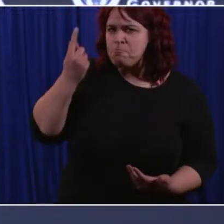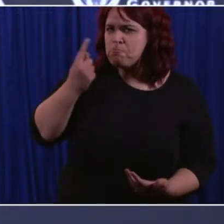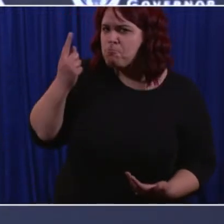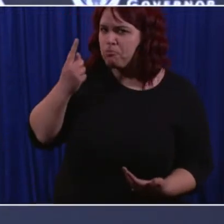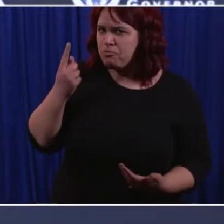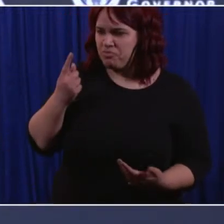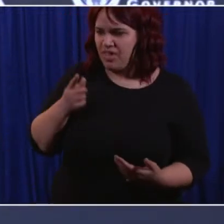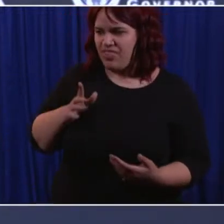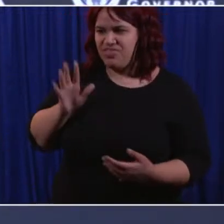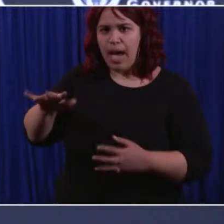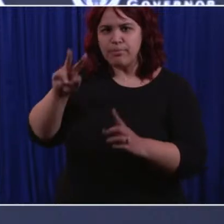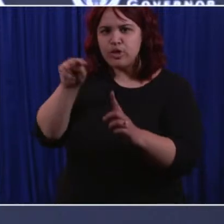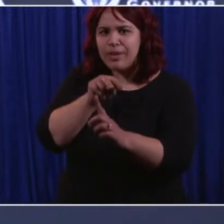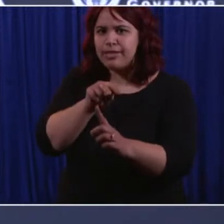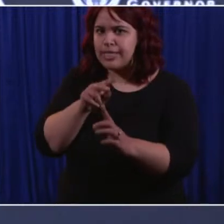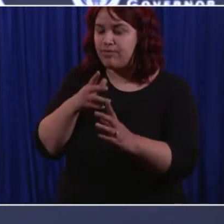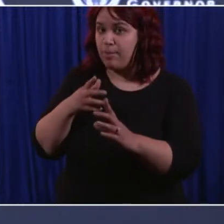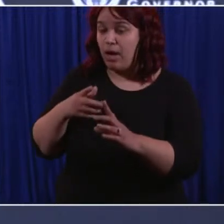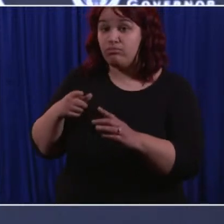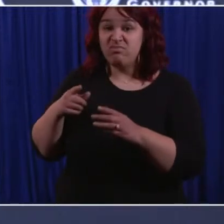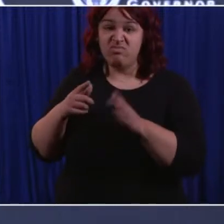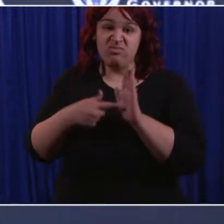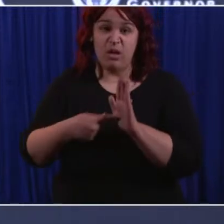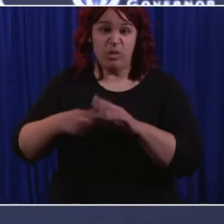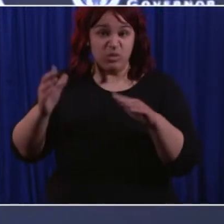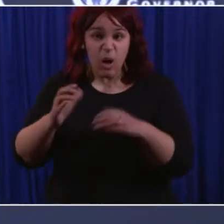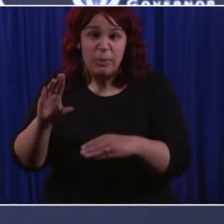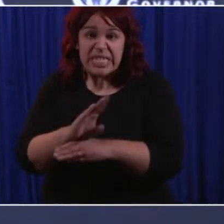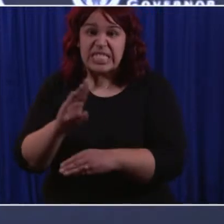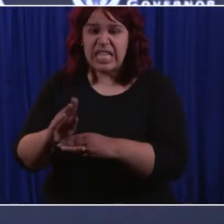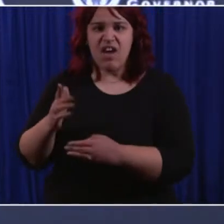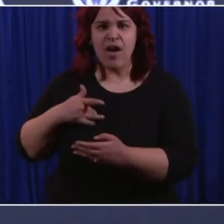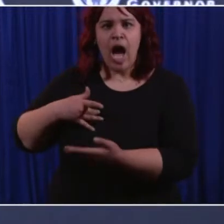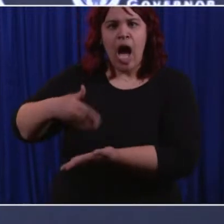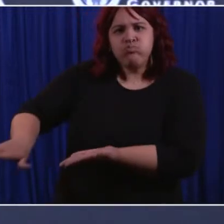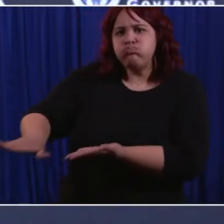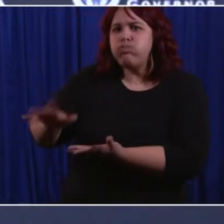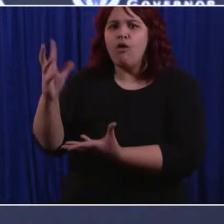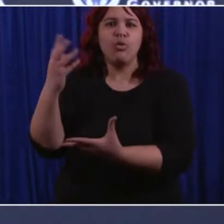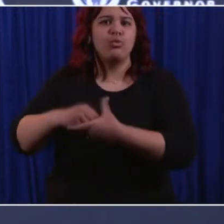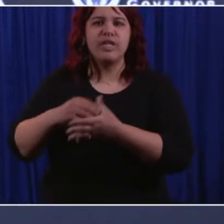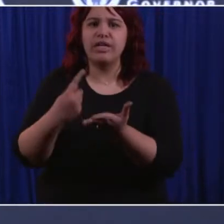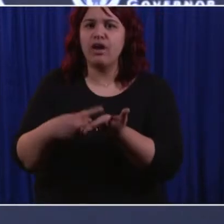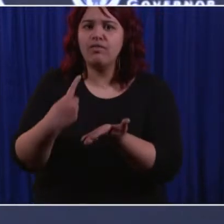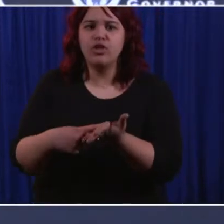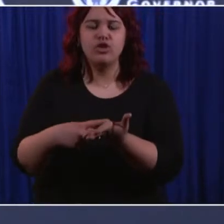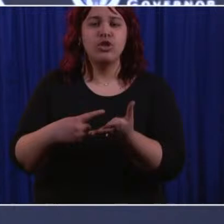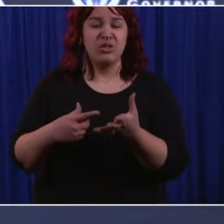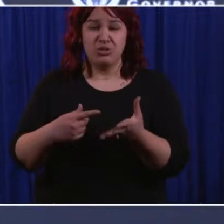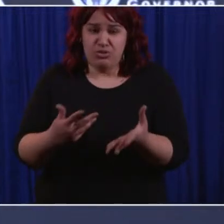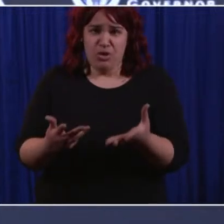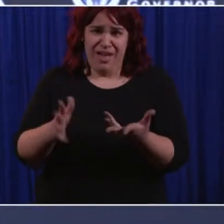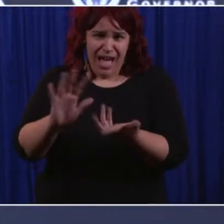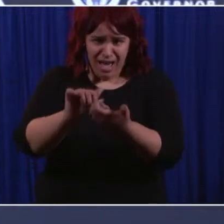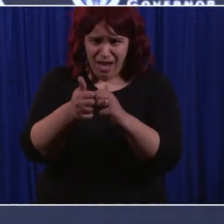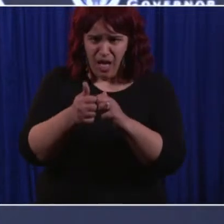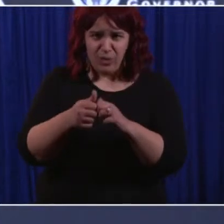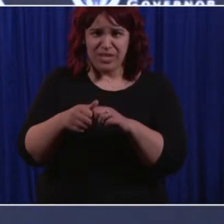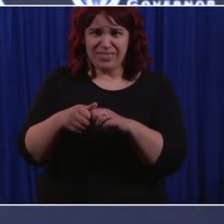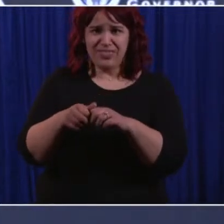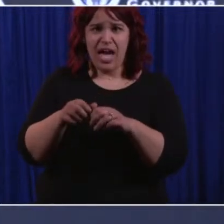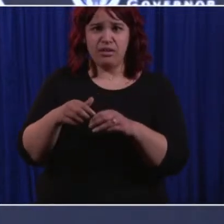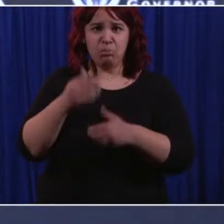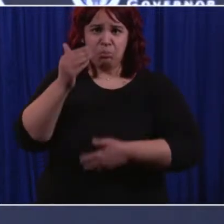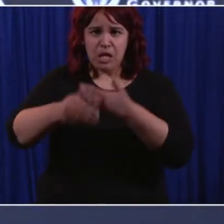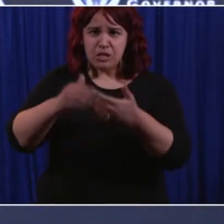out, that people like small businesses weren't able to speak into the process? And then what more can be done to really kind of maybe ramp